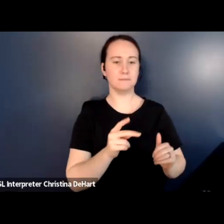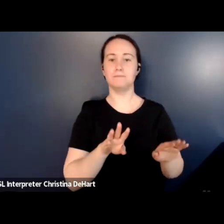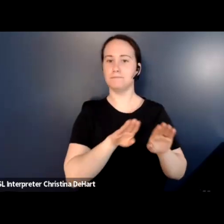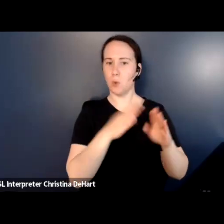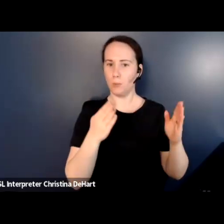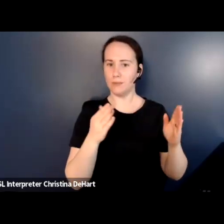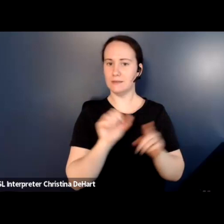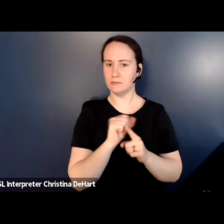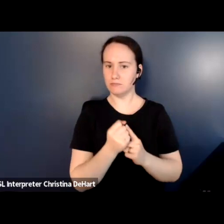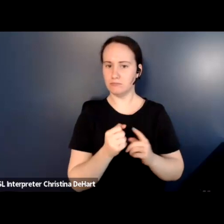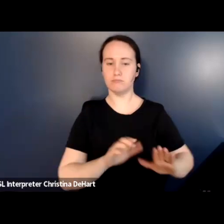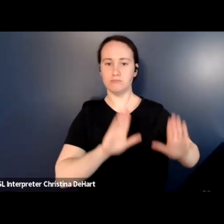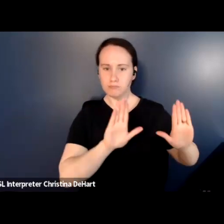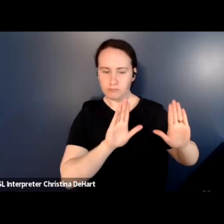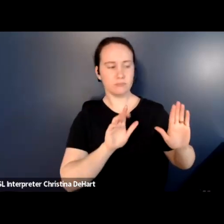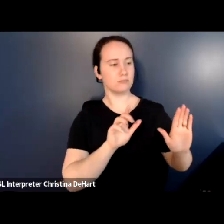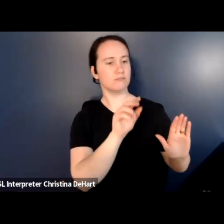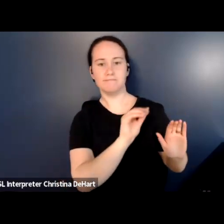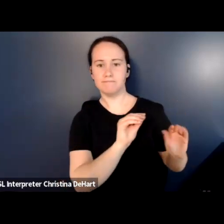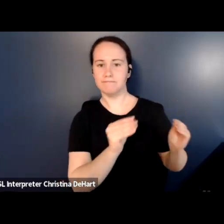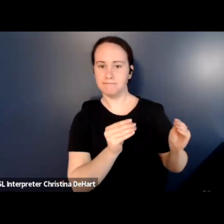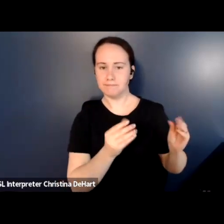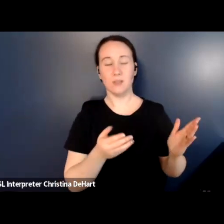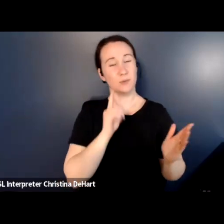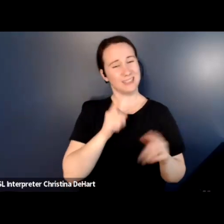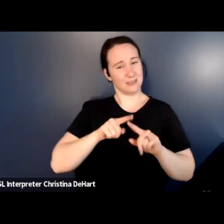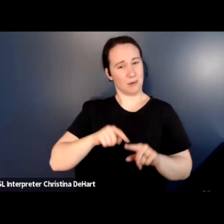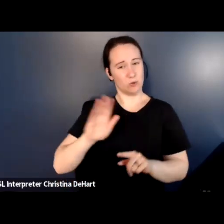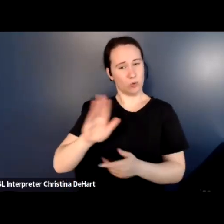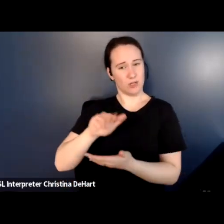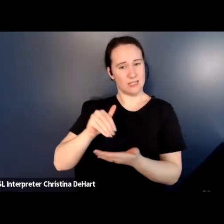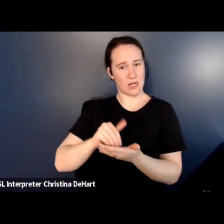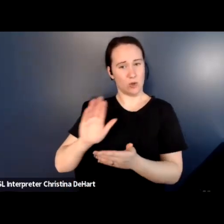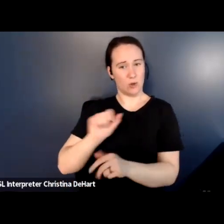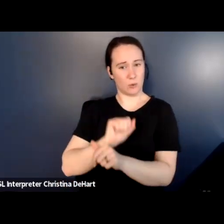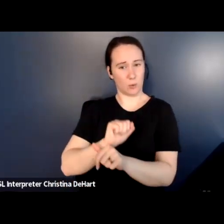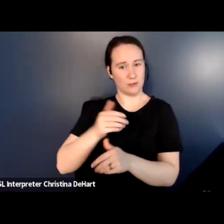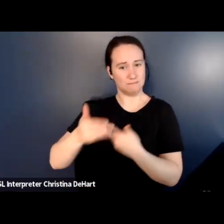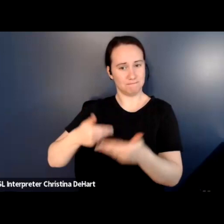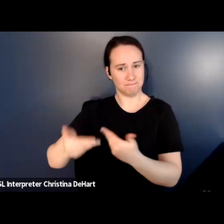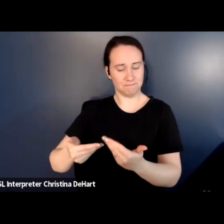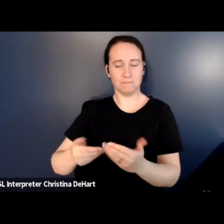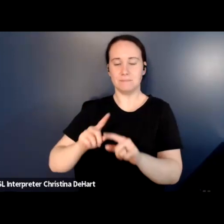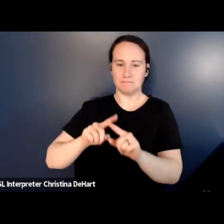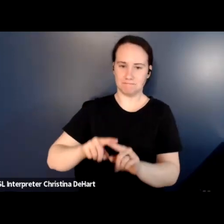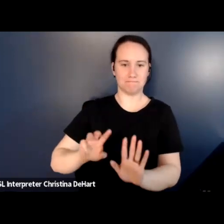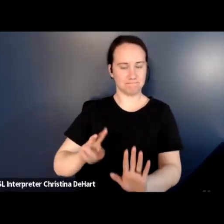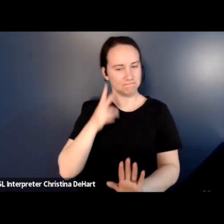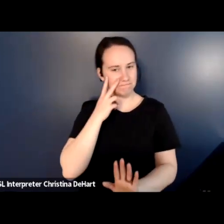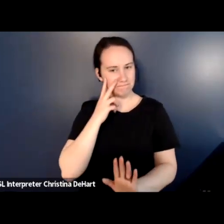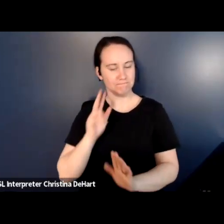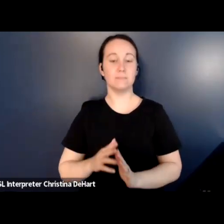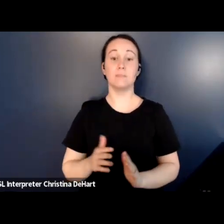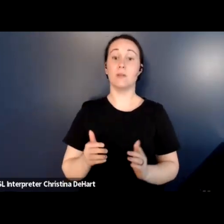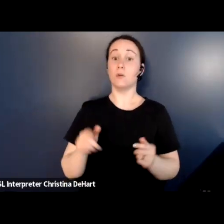up to your center's workflow whether or not you'd be able to do that during the